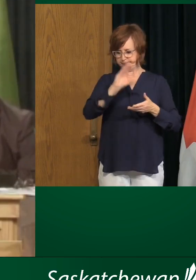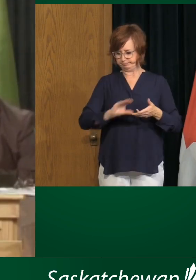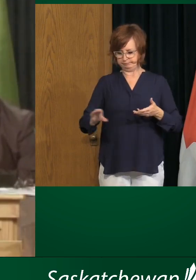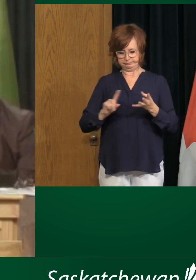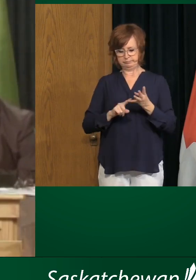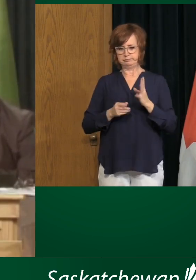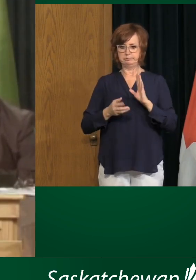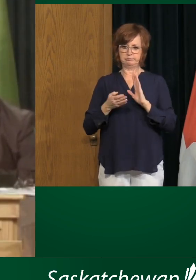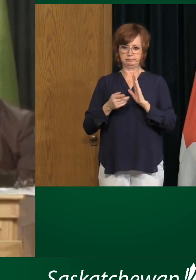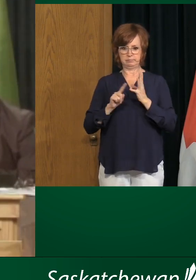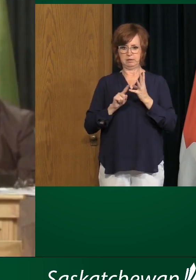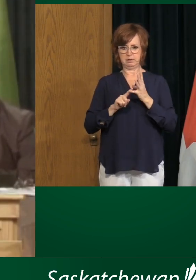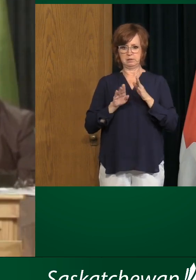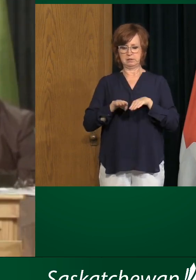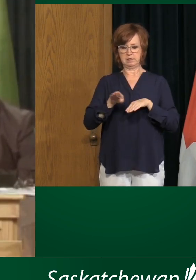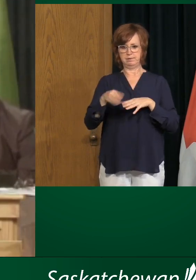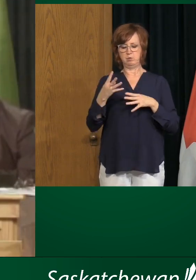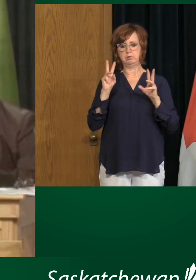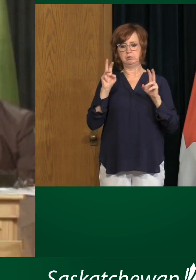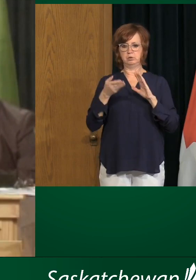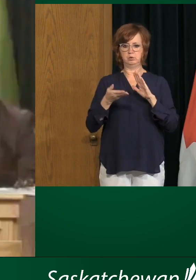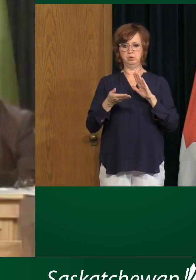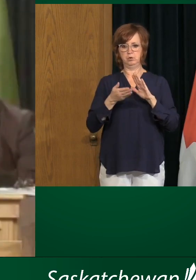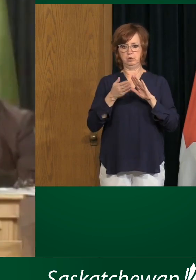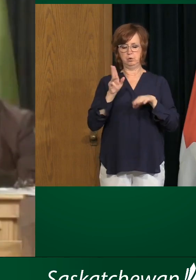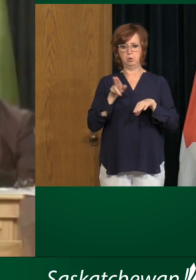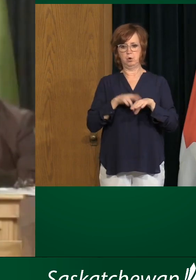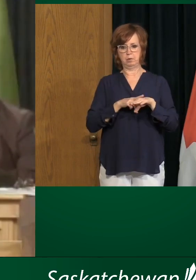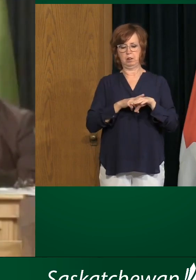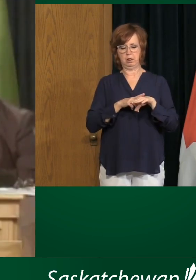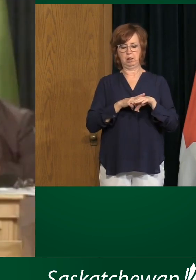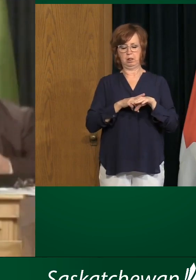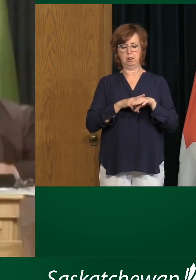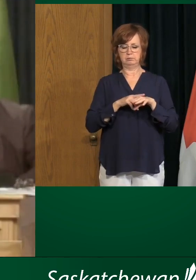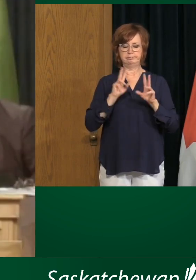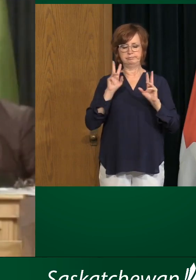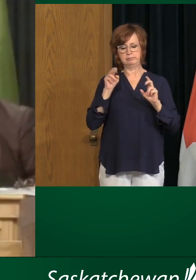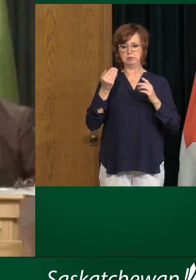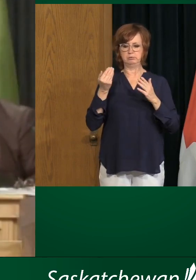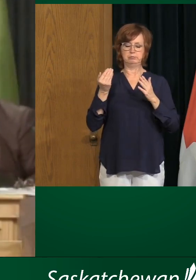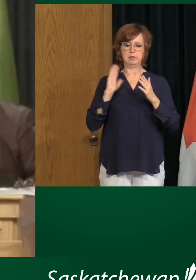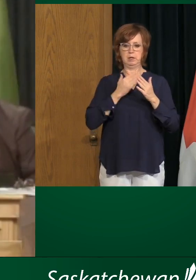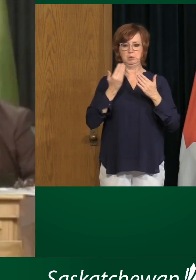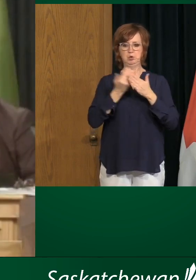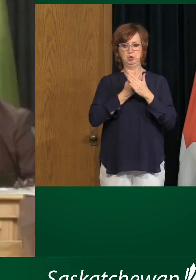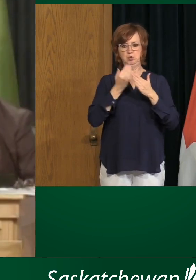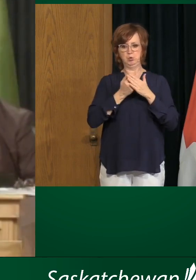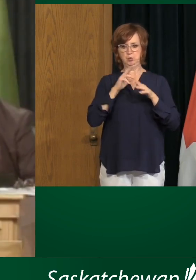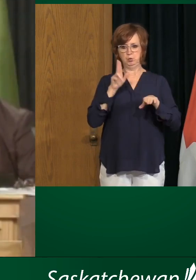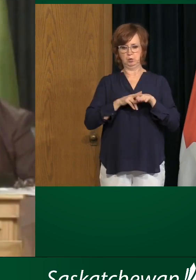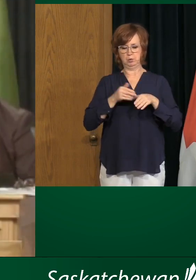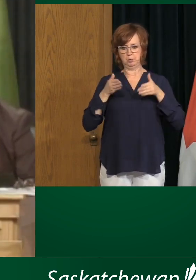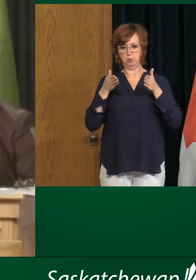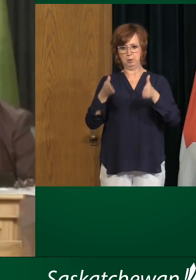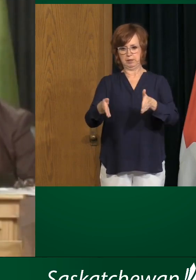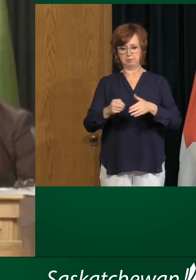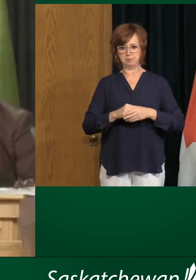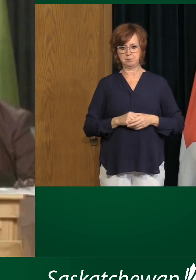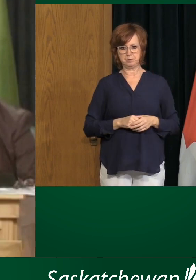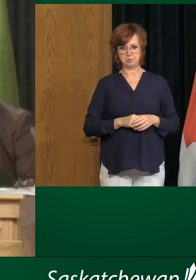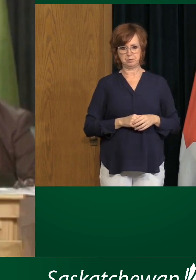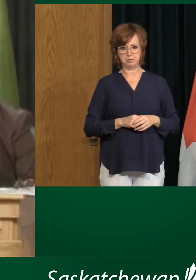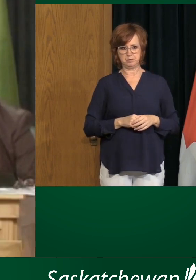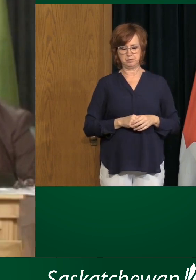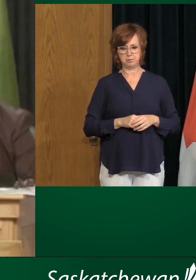to a kind of normal, but really a new normal, but trying to get back the rhythm of the services that were being